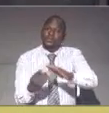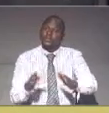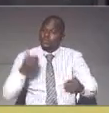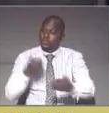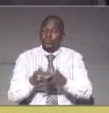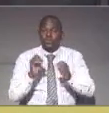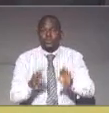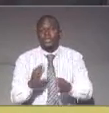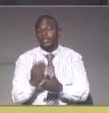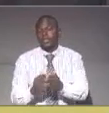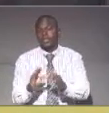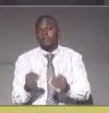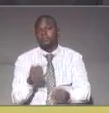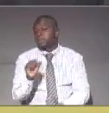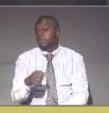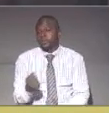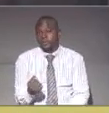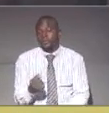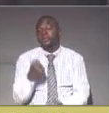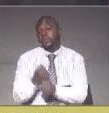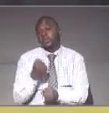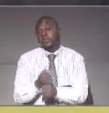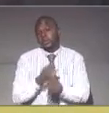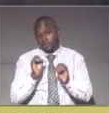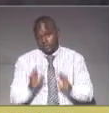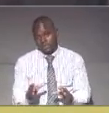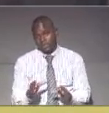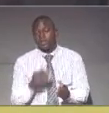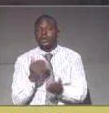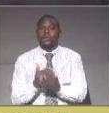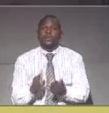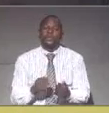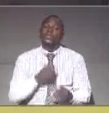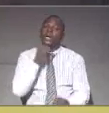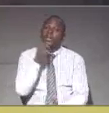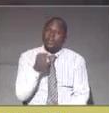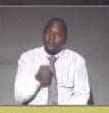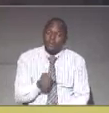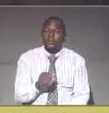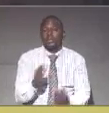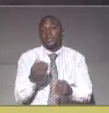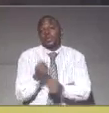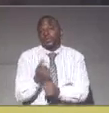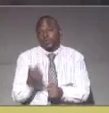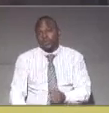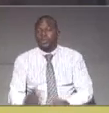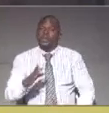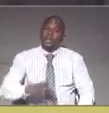good. Some of them, they cannot afford to work because they are aged. So what we did, we have